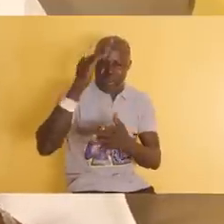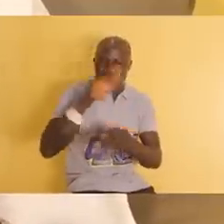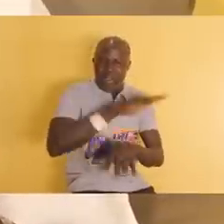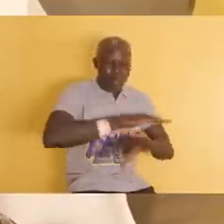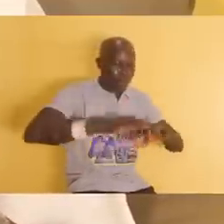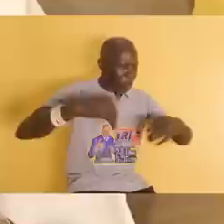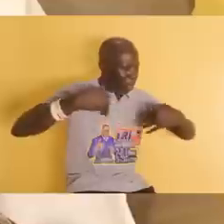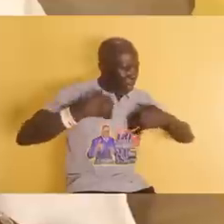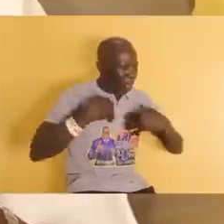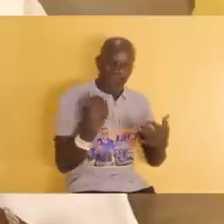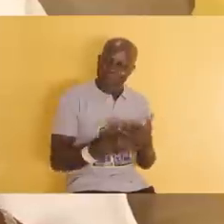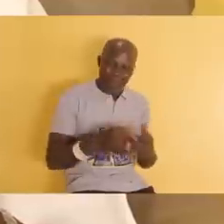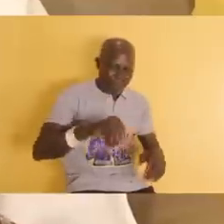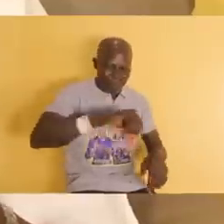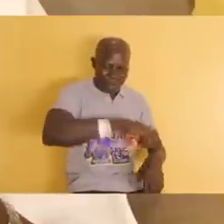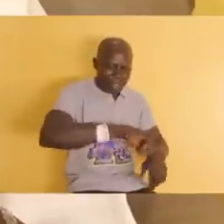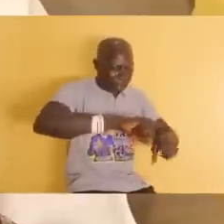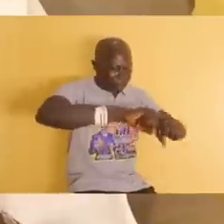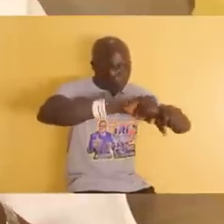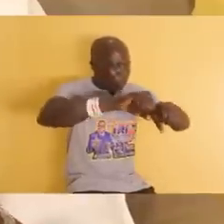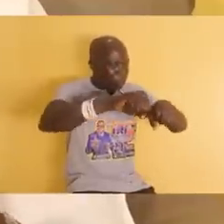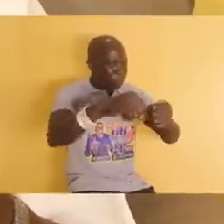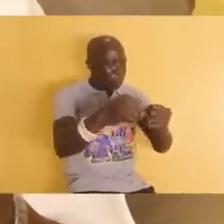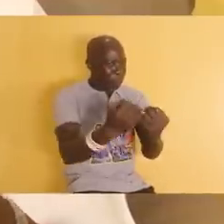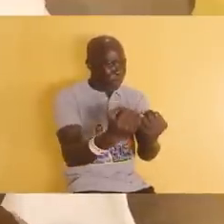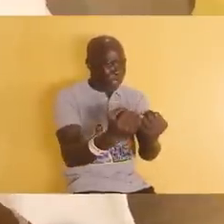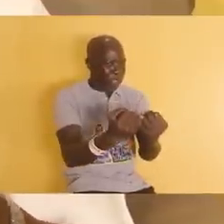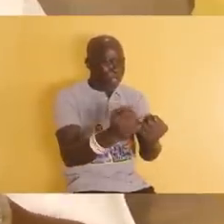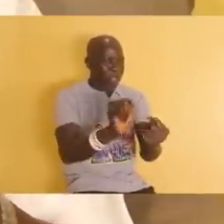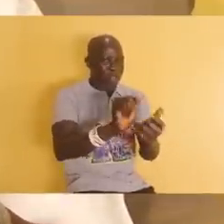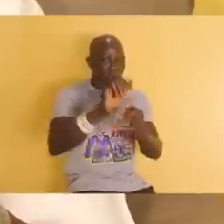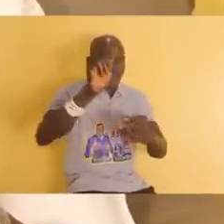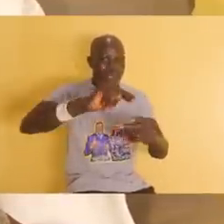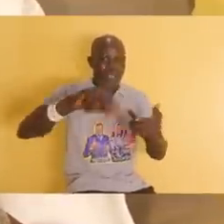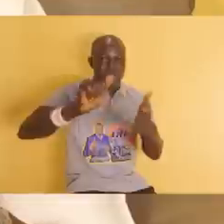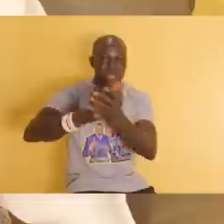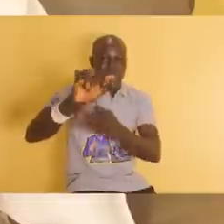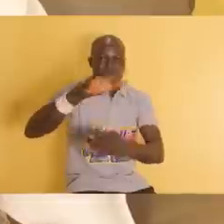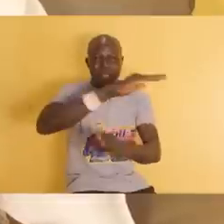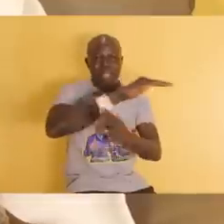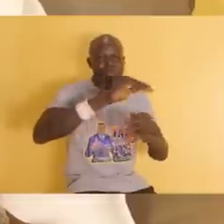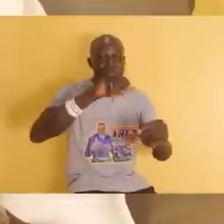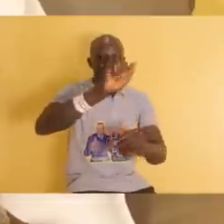ẹsẹ̀ wọn wọ́n nílò ẹsẹ̀ artificial.